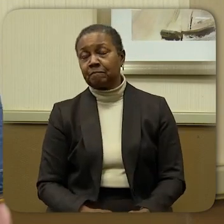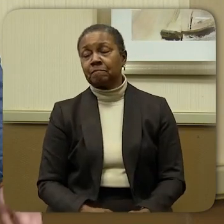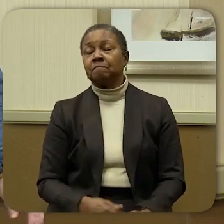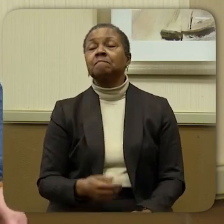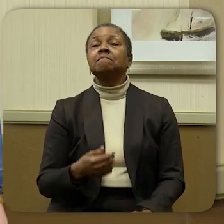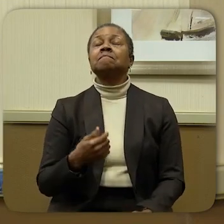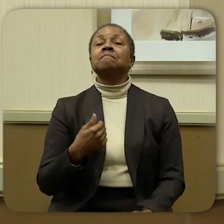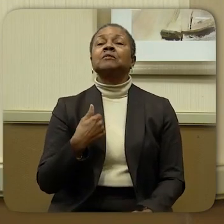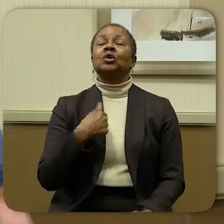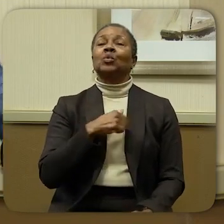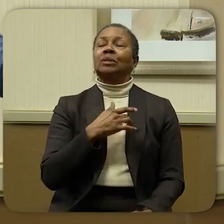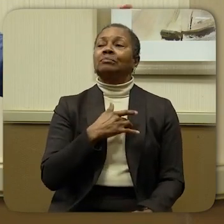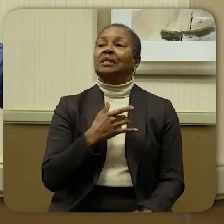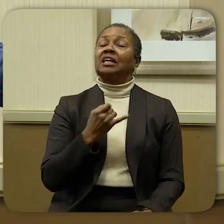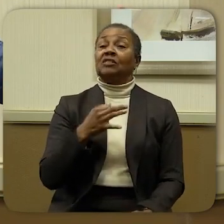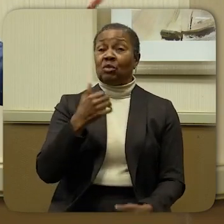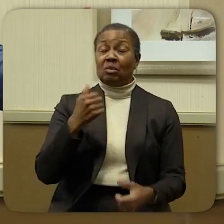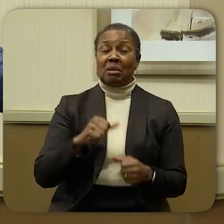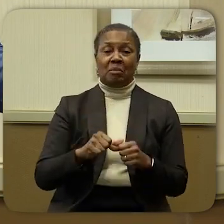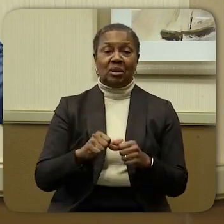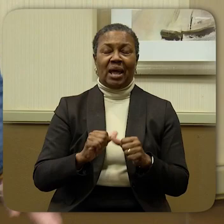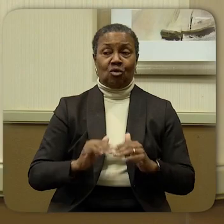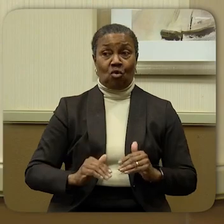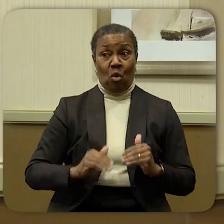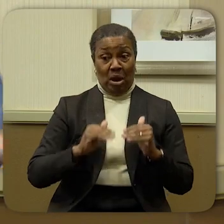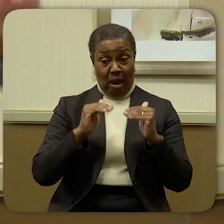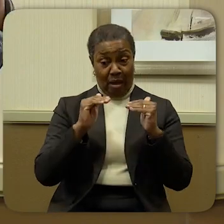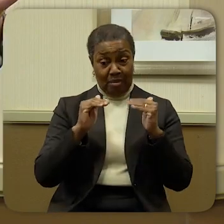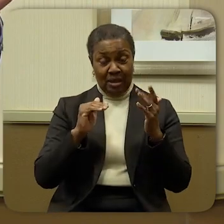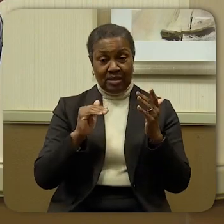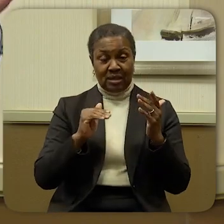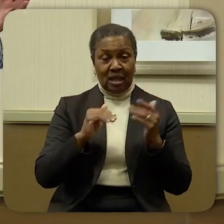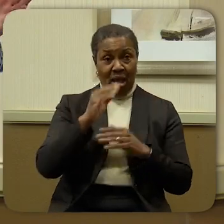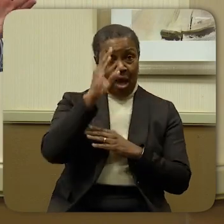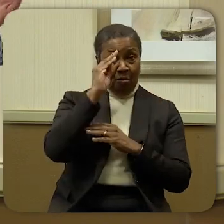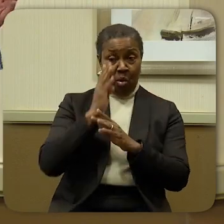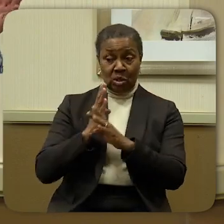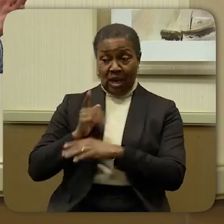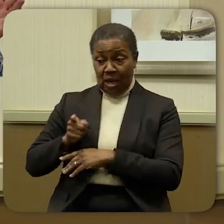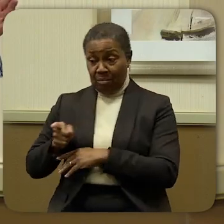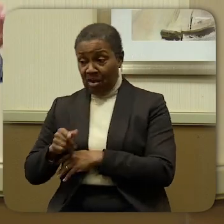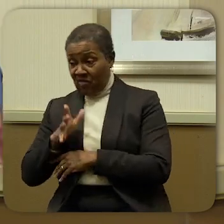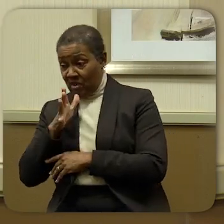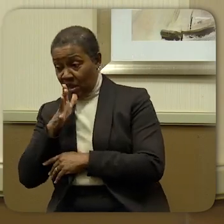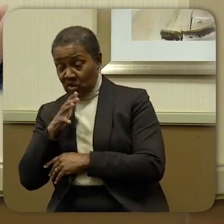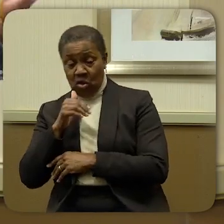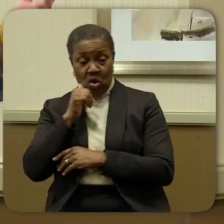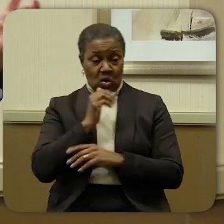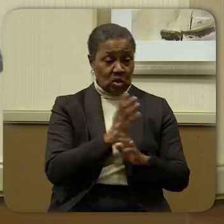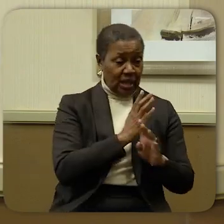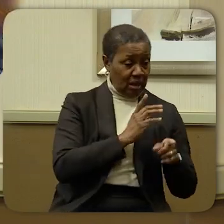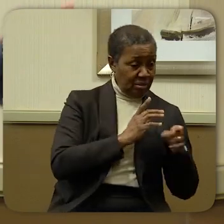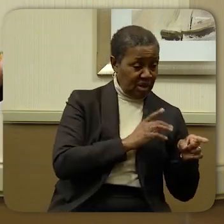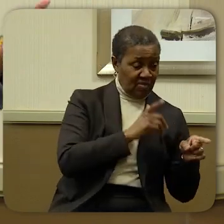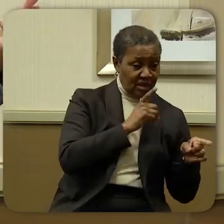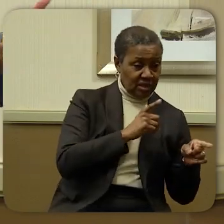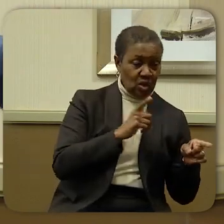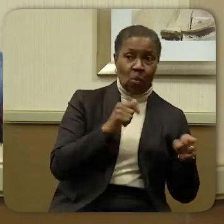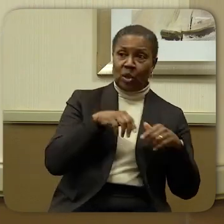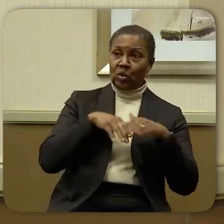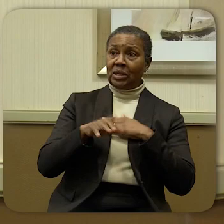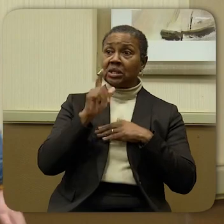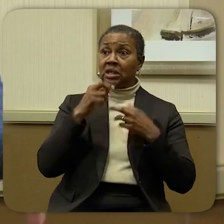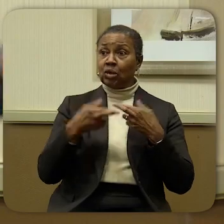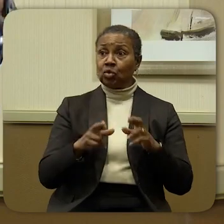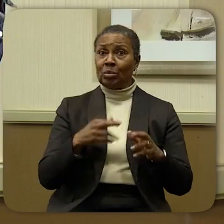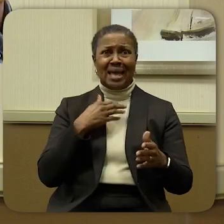we traditionally, if you remember, like growing up, it's like boys line up here for lunch, girls line up here for lunch. You're walking in the lunchroom, doesn't really matter. So